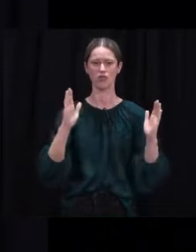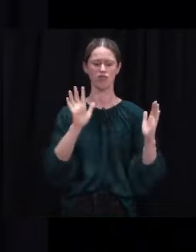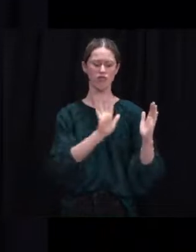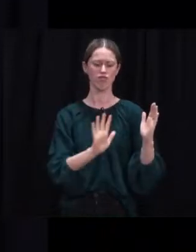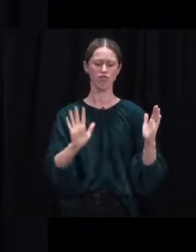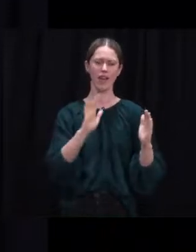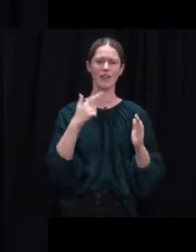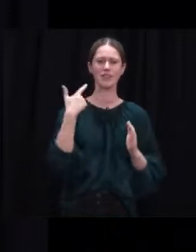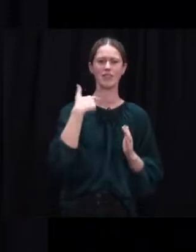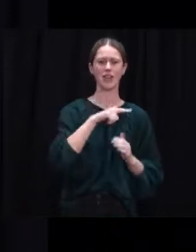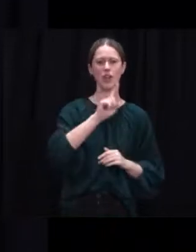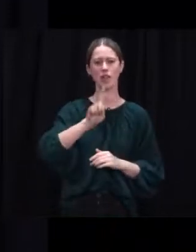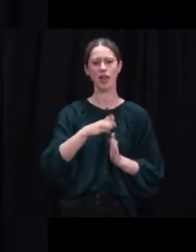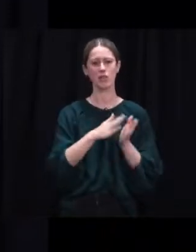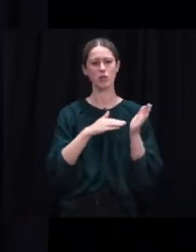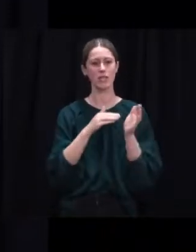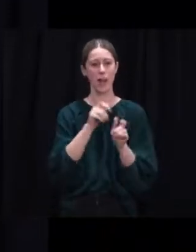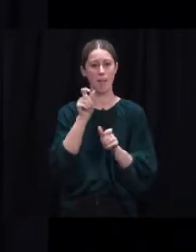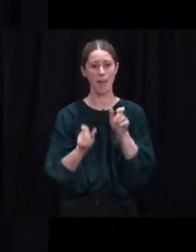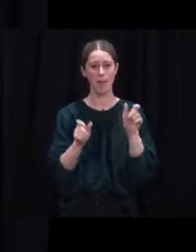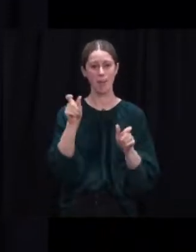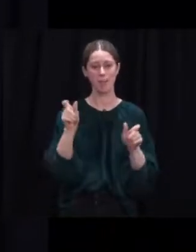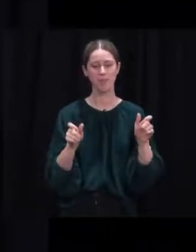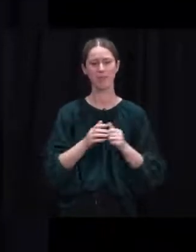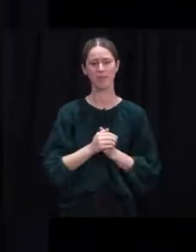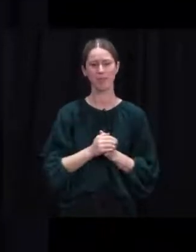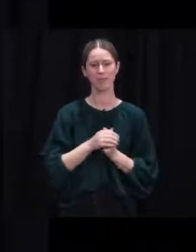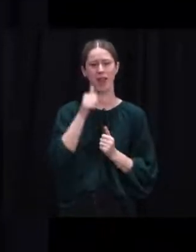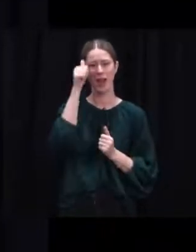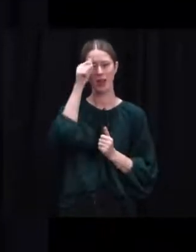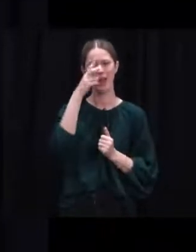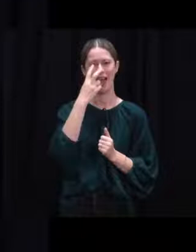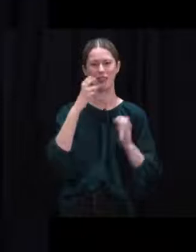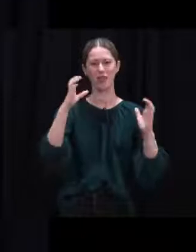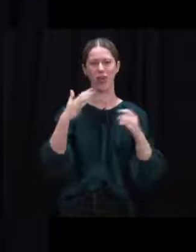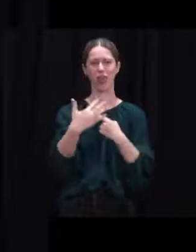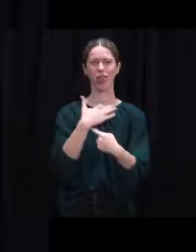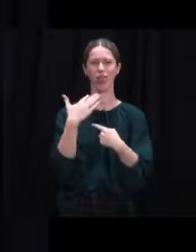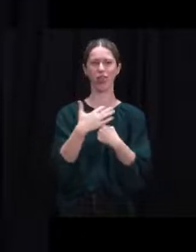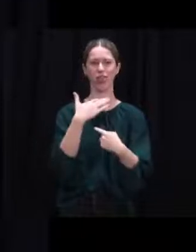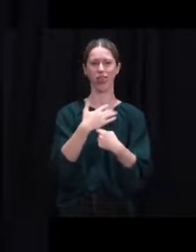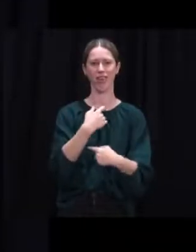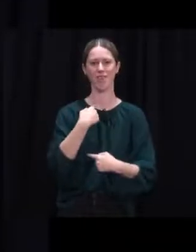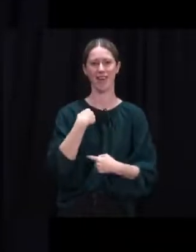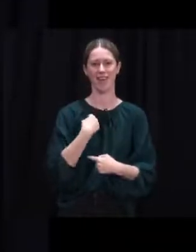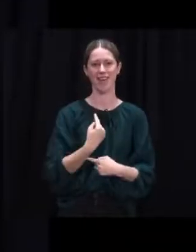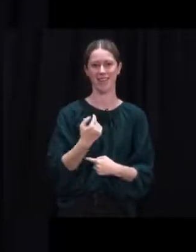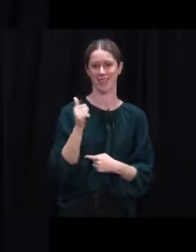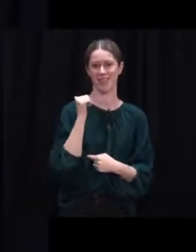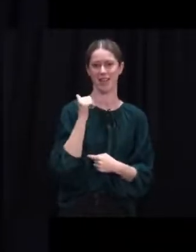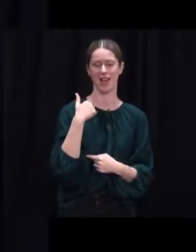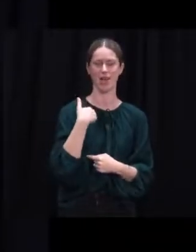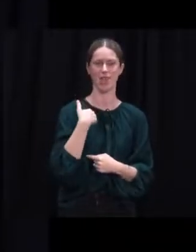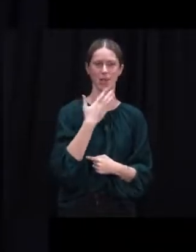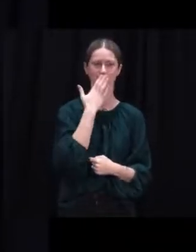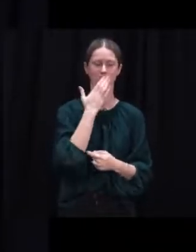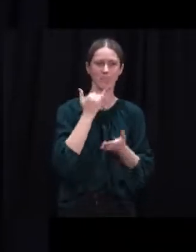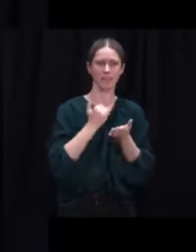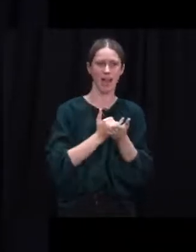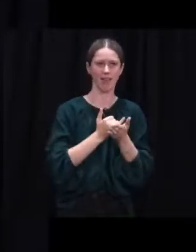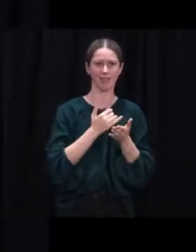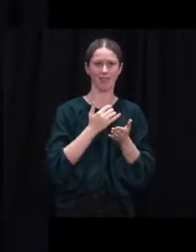against the virus. The 30 to 39 age band includes around 700,000 New Zealanders.